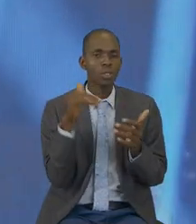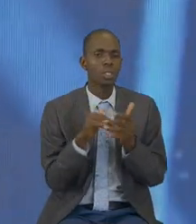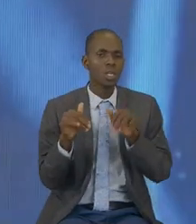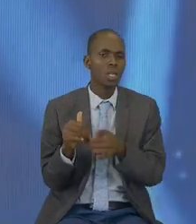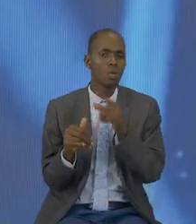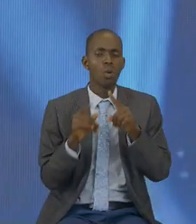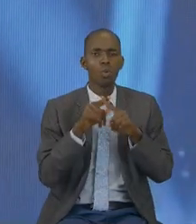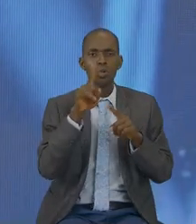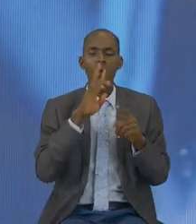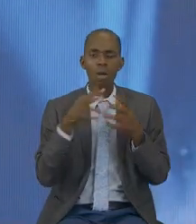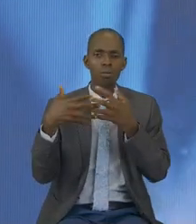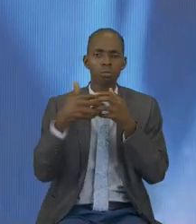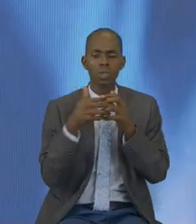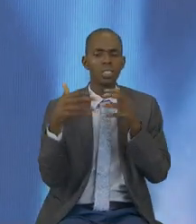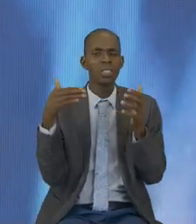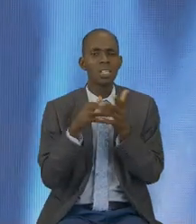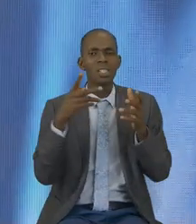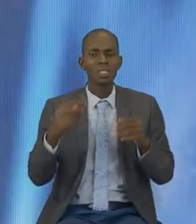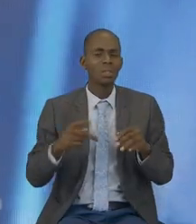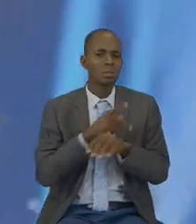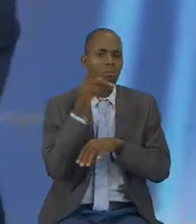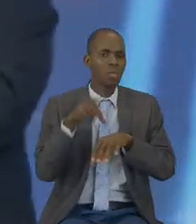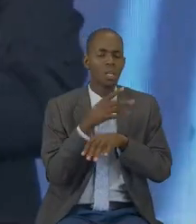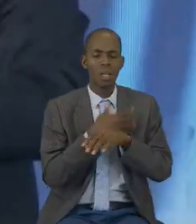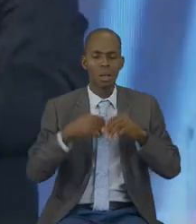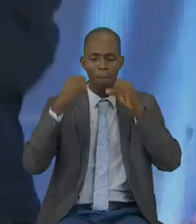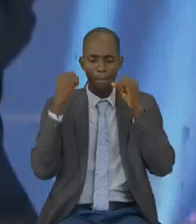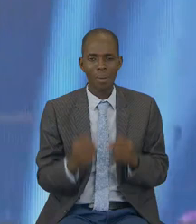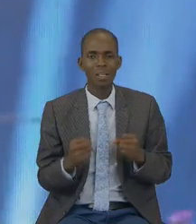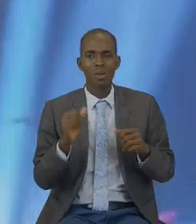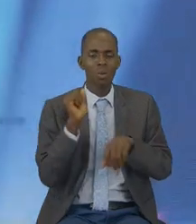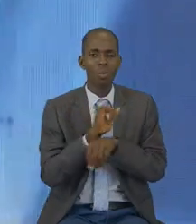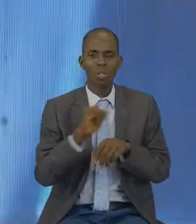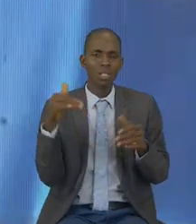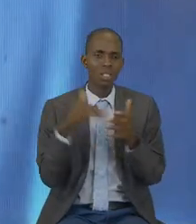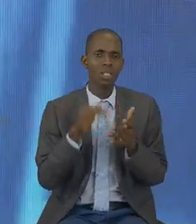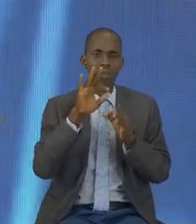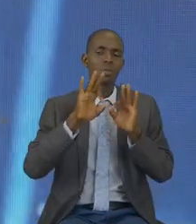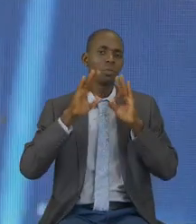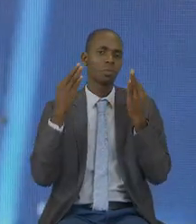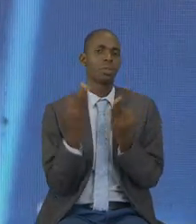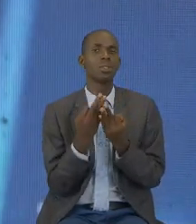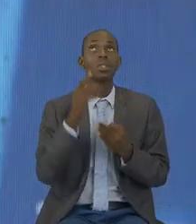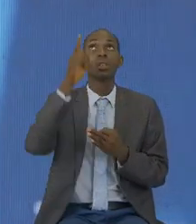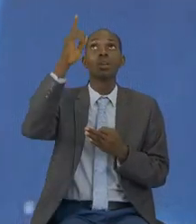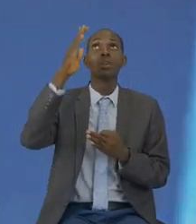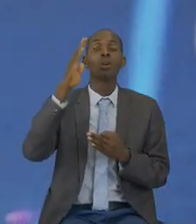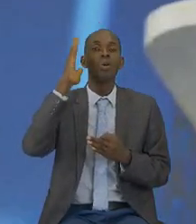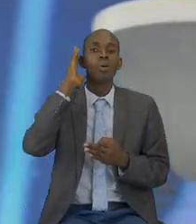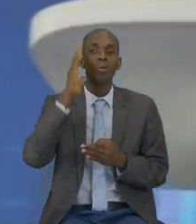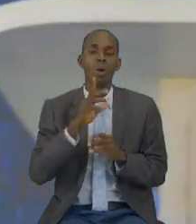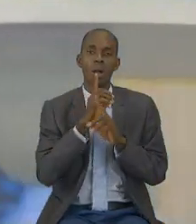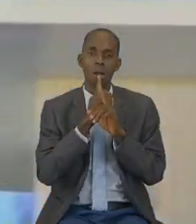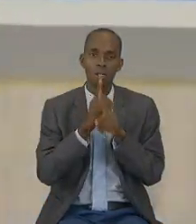are wrestling against the principalities and powers, militating against your family. God will